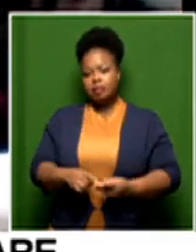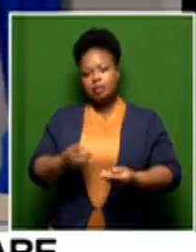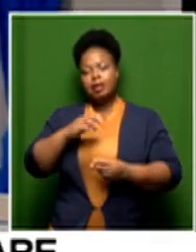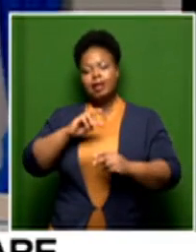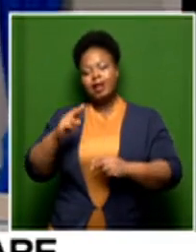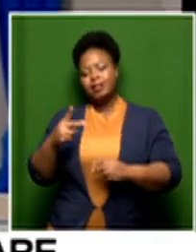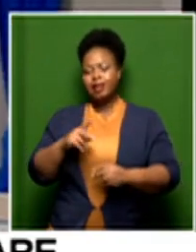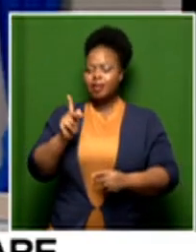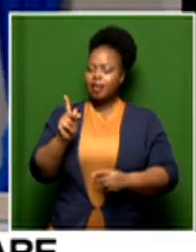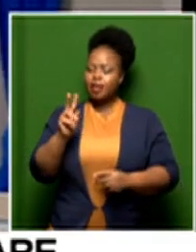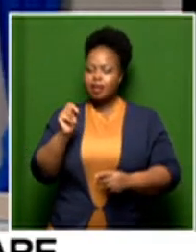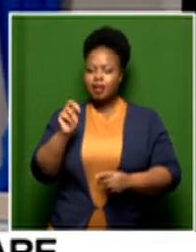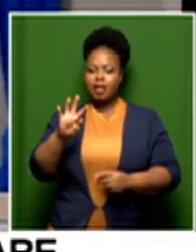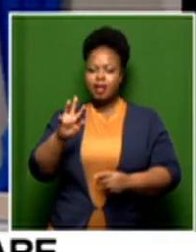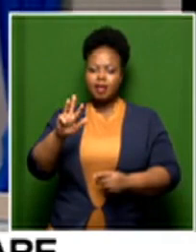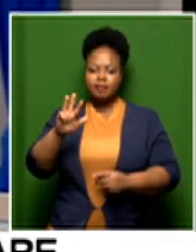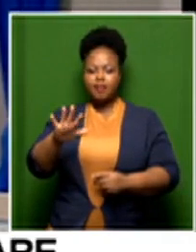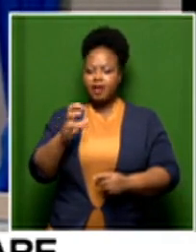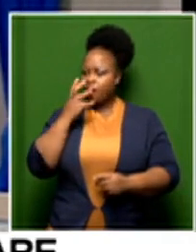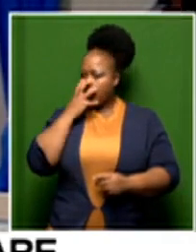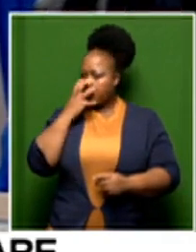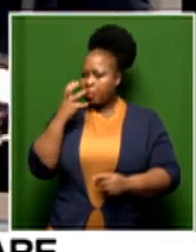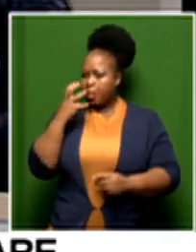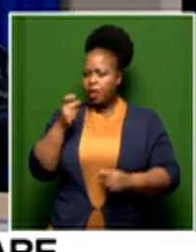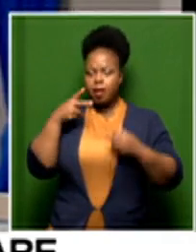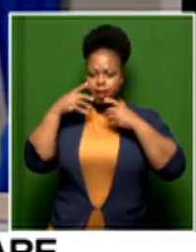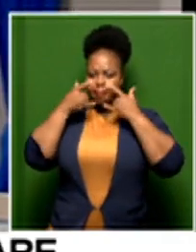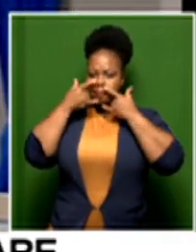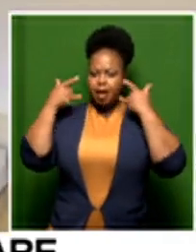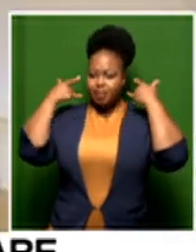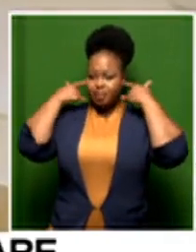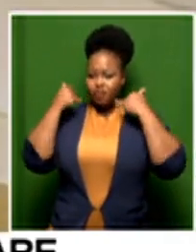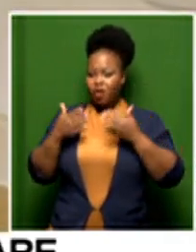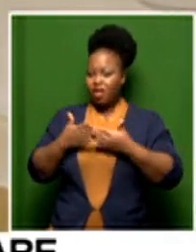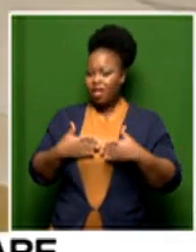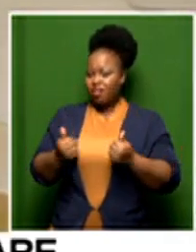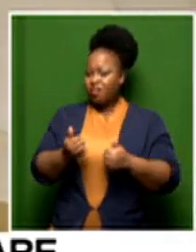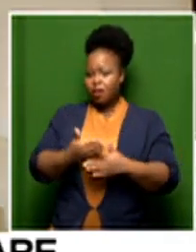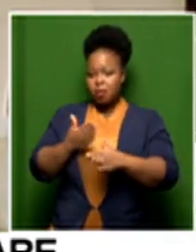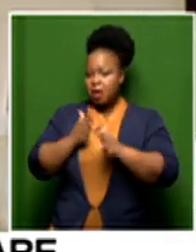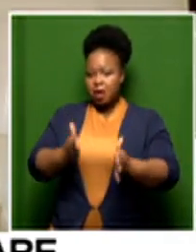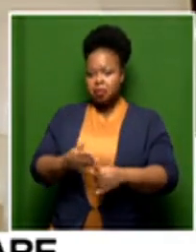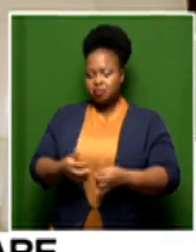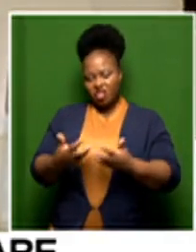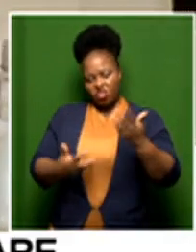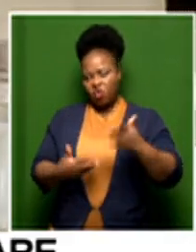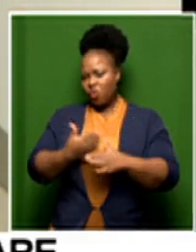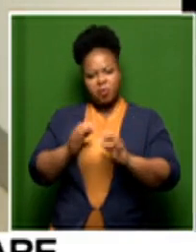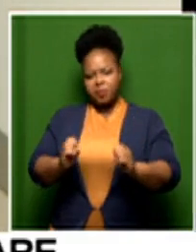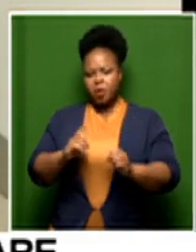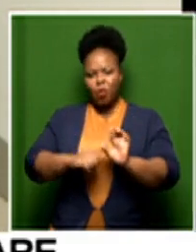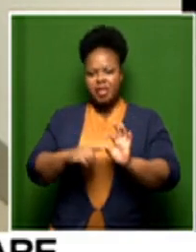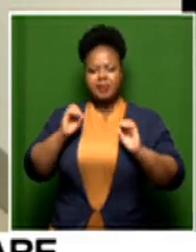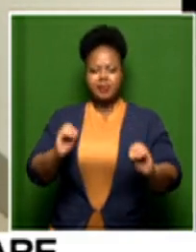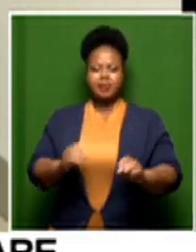the KN95 masks that have been distributed to healthcare workers were actually not effective. And joining us now to talk